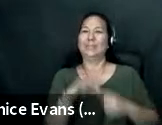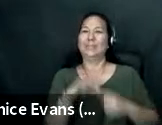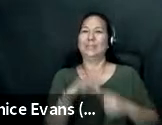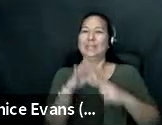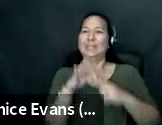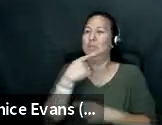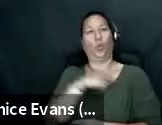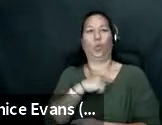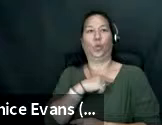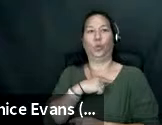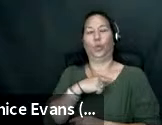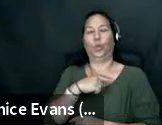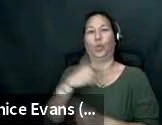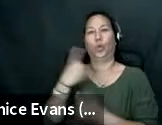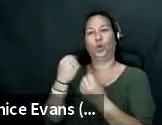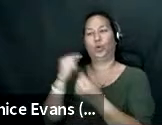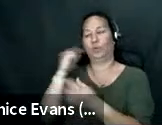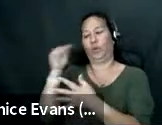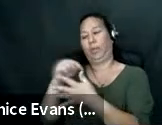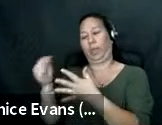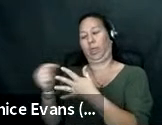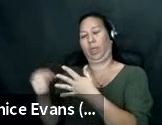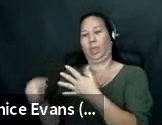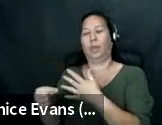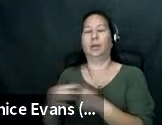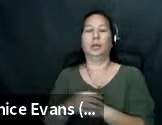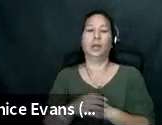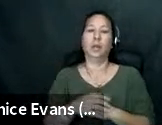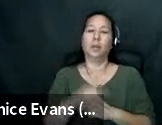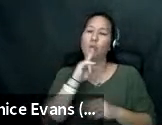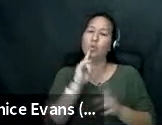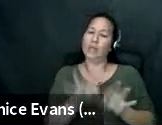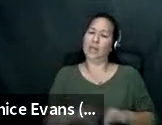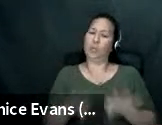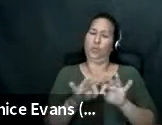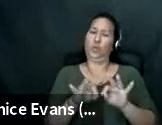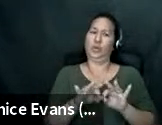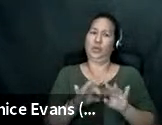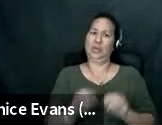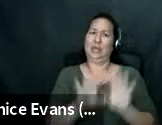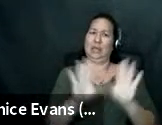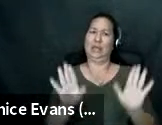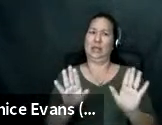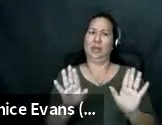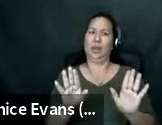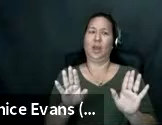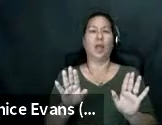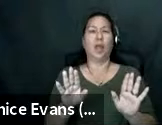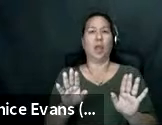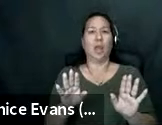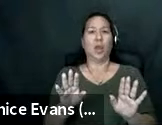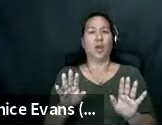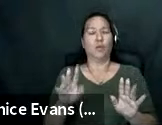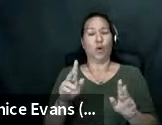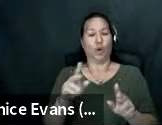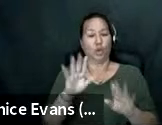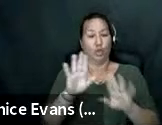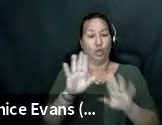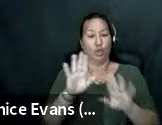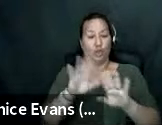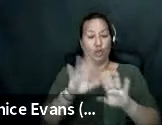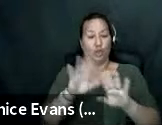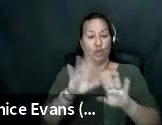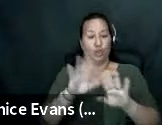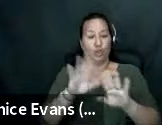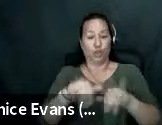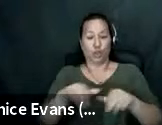You know, the other important reason is just to make clear to people that there's no vaccine for people under age 12. So if you have lots of